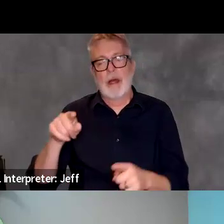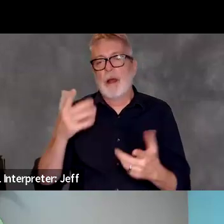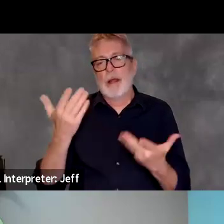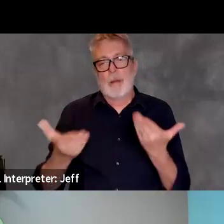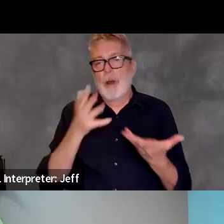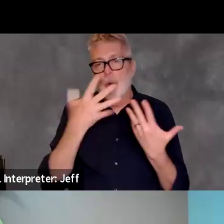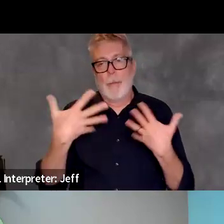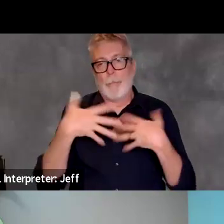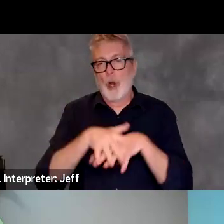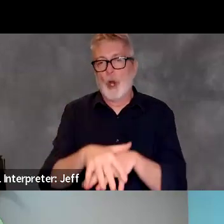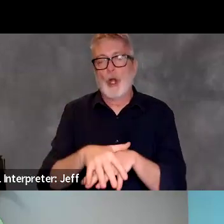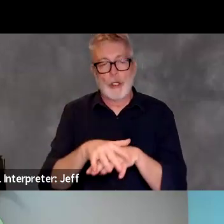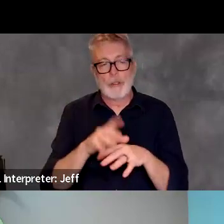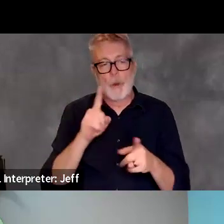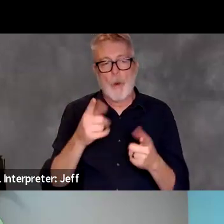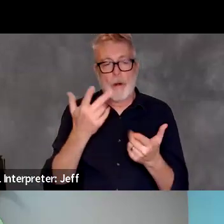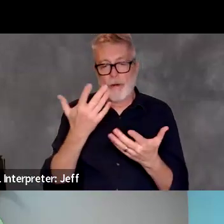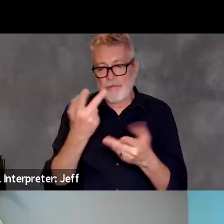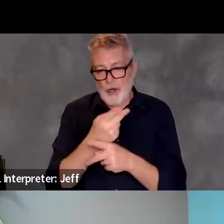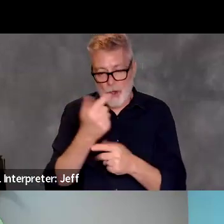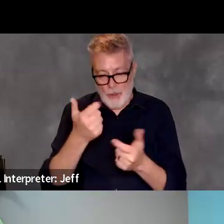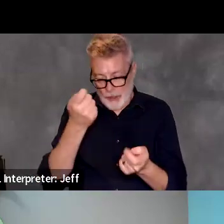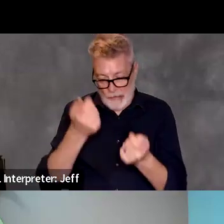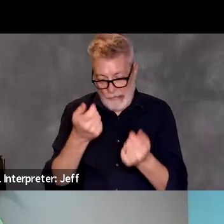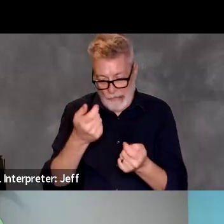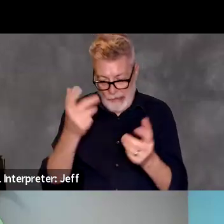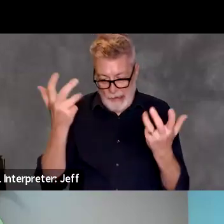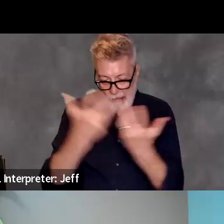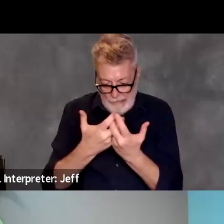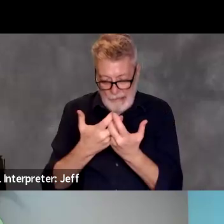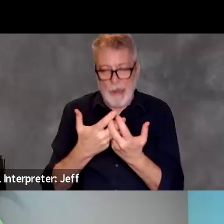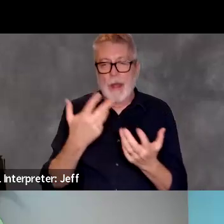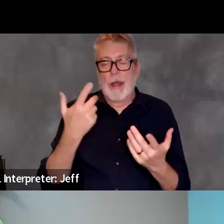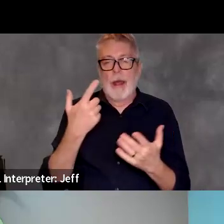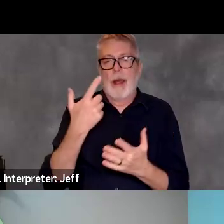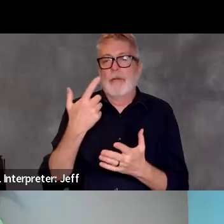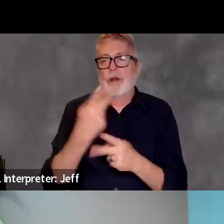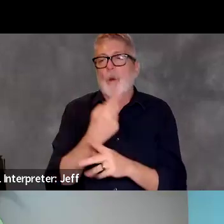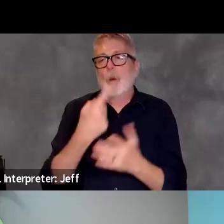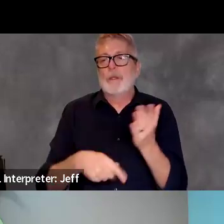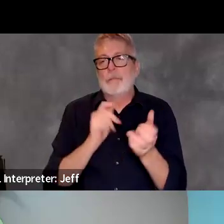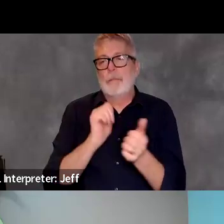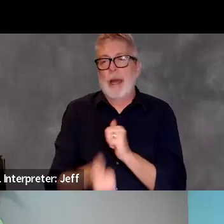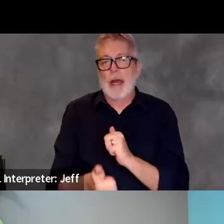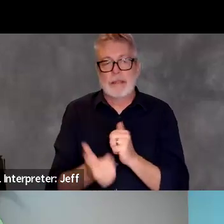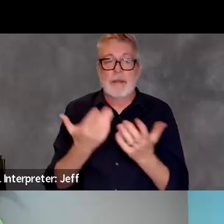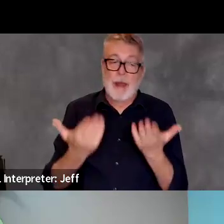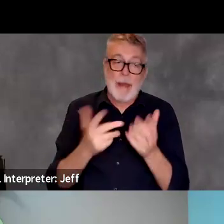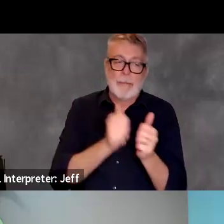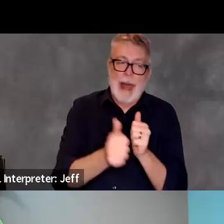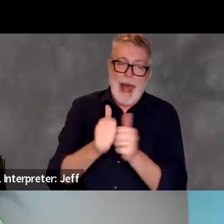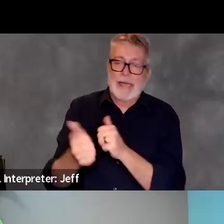them and figure out the good, the bad, and the ugly, and what to pass. And they may pass versions of each one,